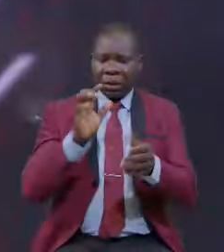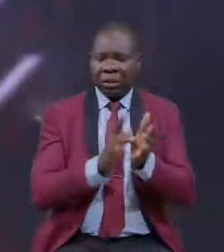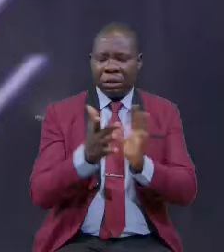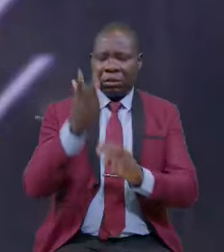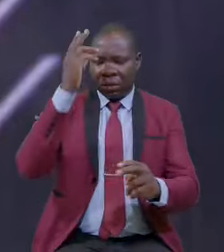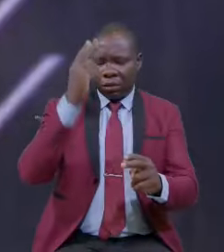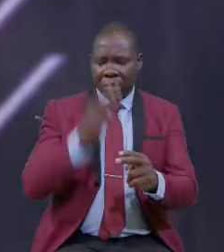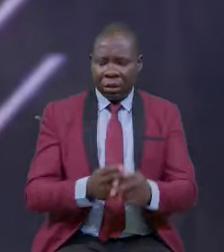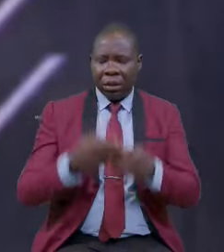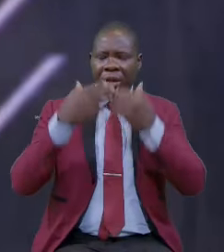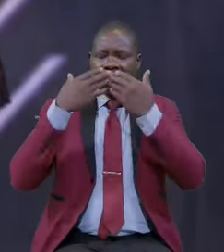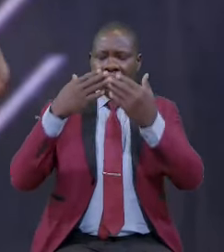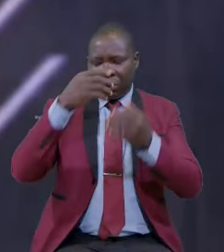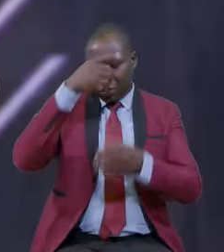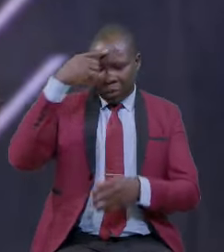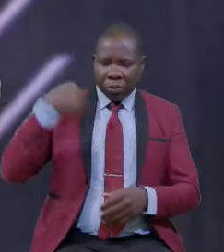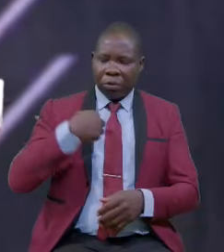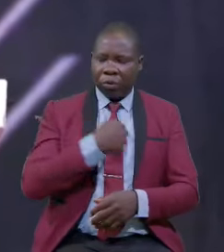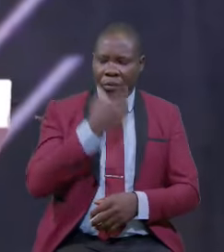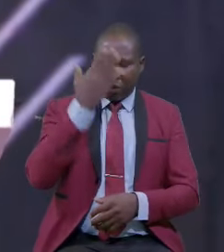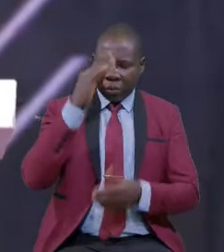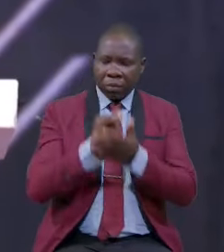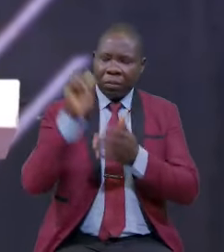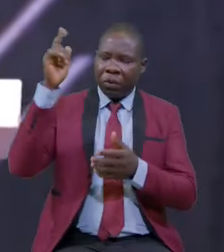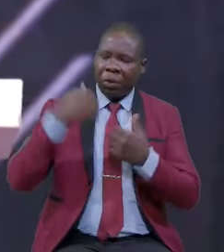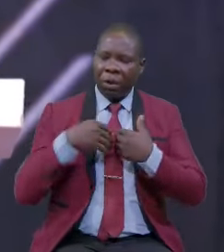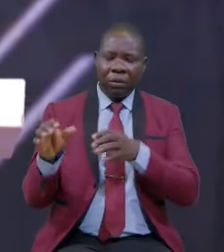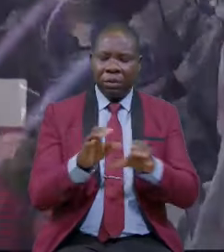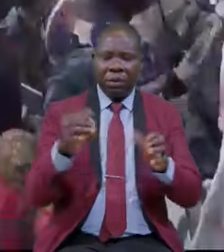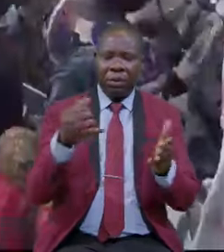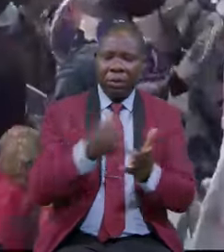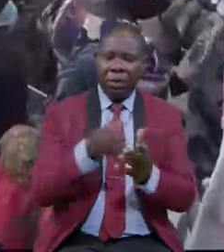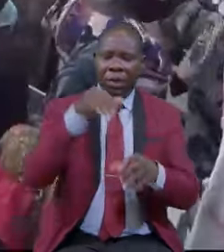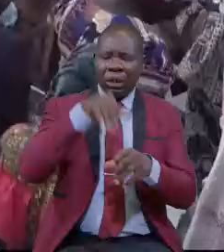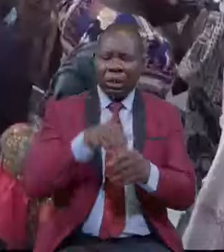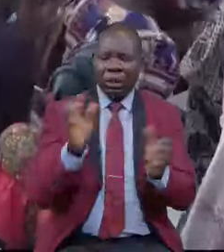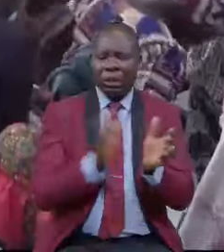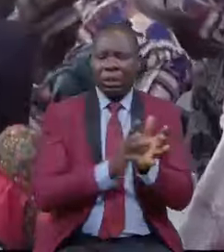know you have done it. In Jesus' name, we pray.